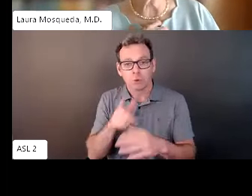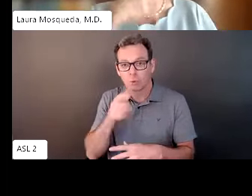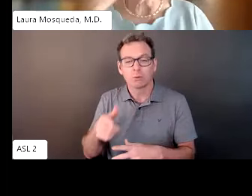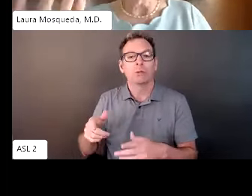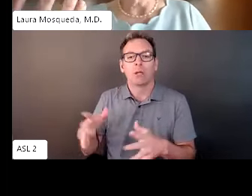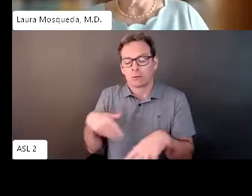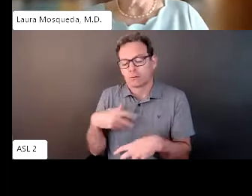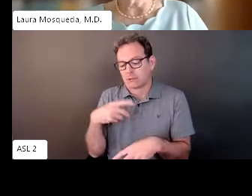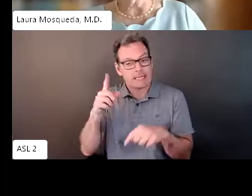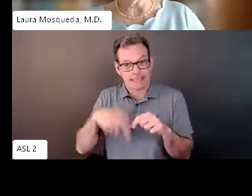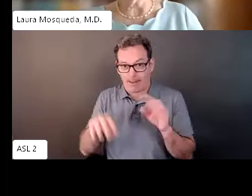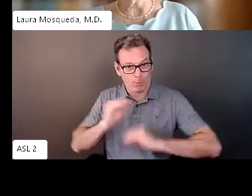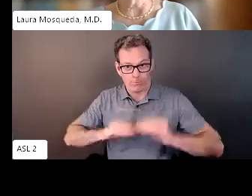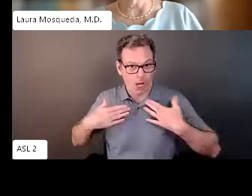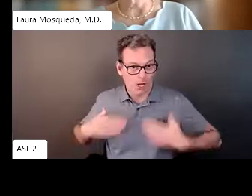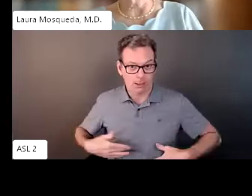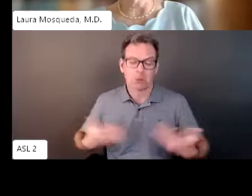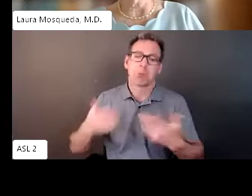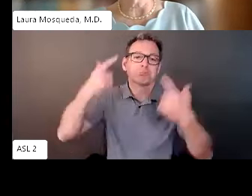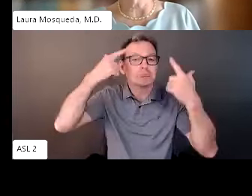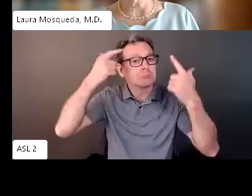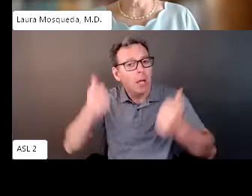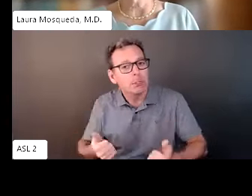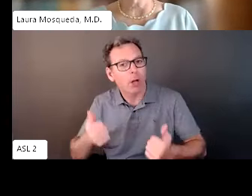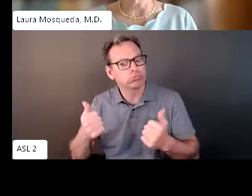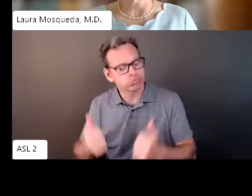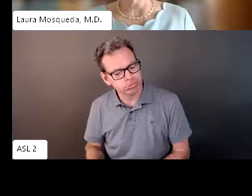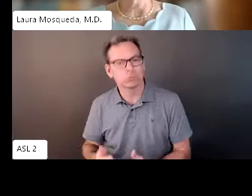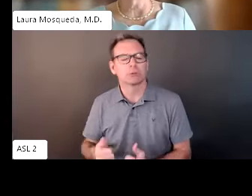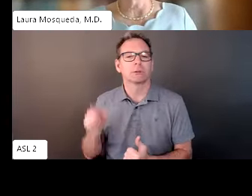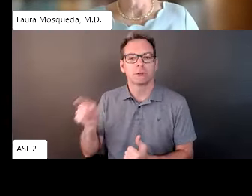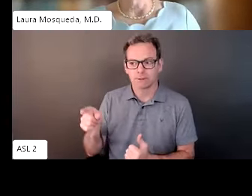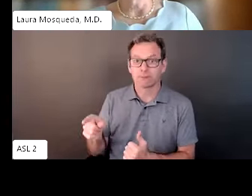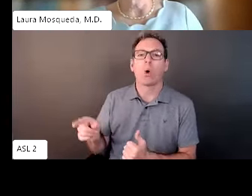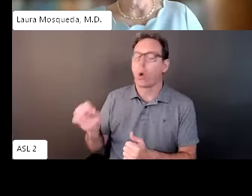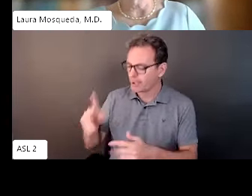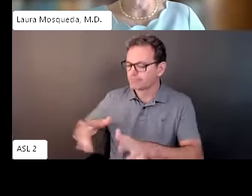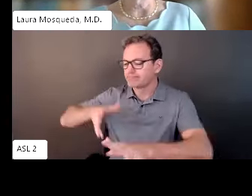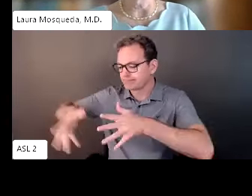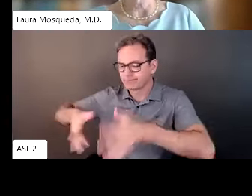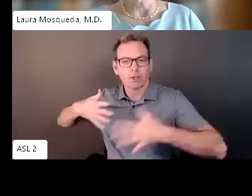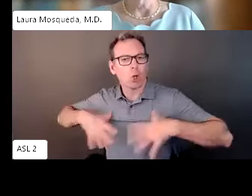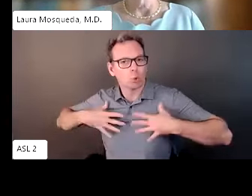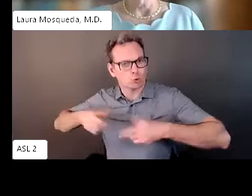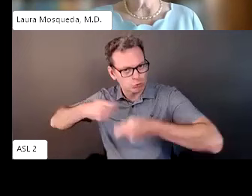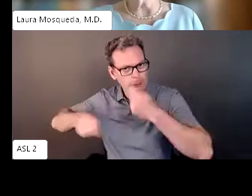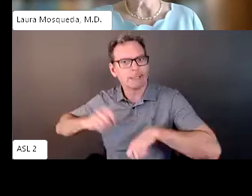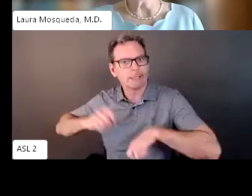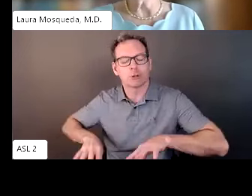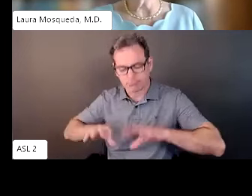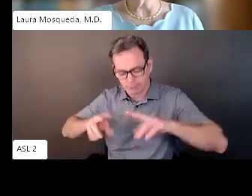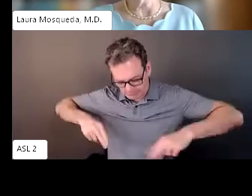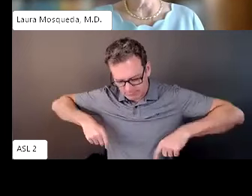might be because they had an earlier experience where they were sexually assaulted. We just don't know. So